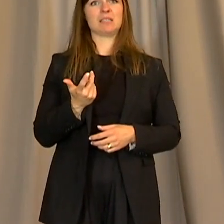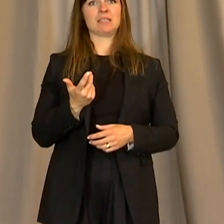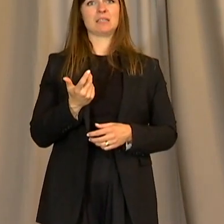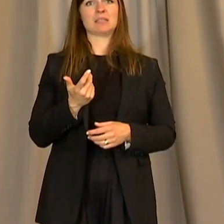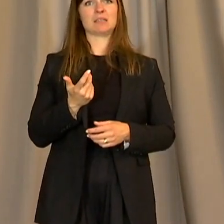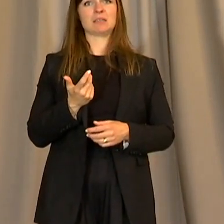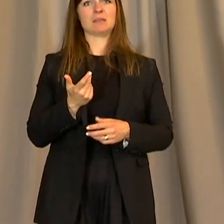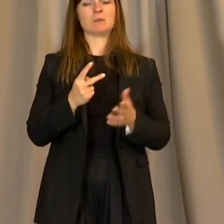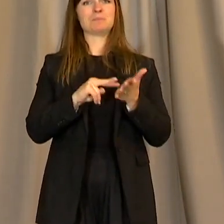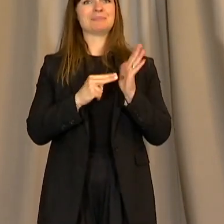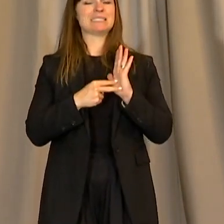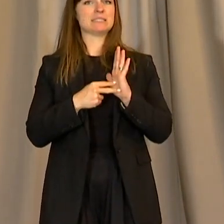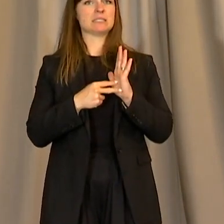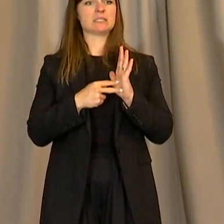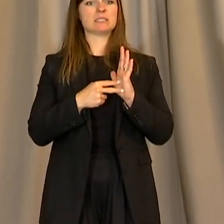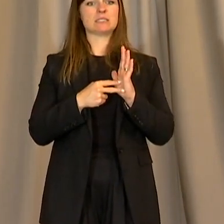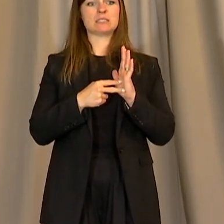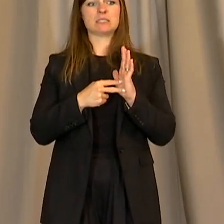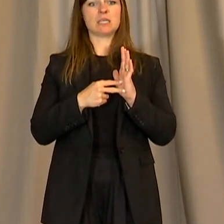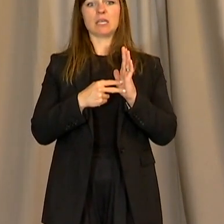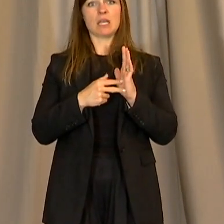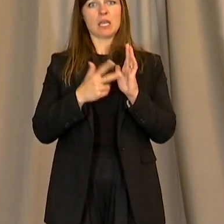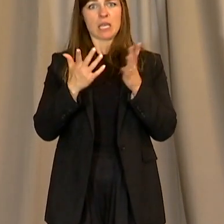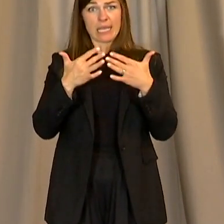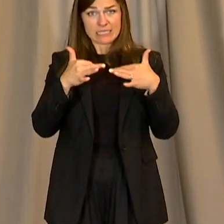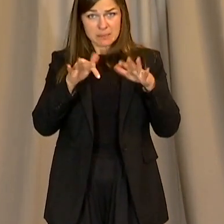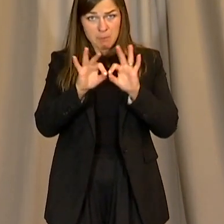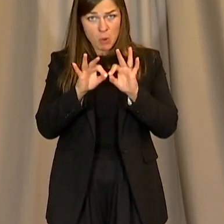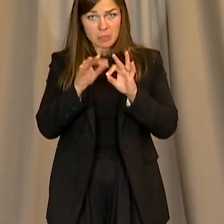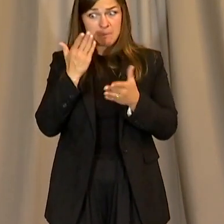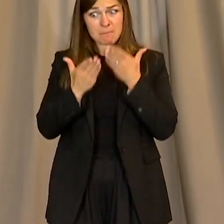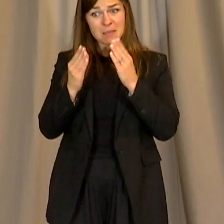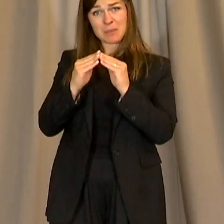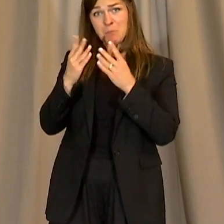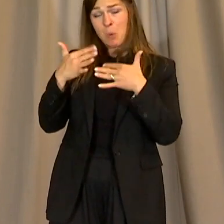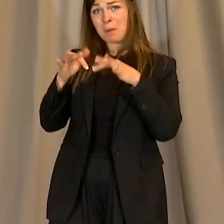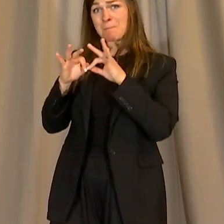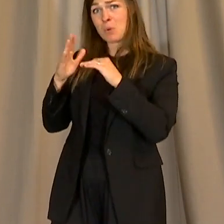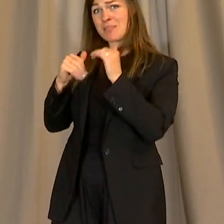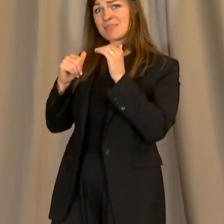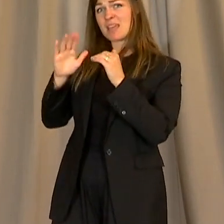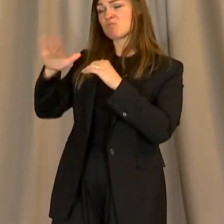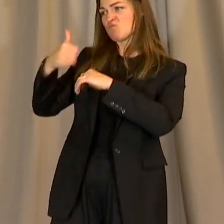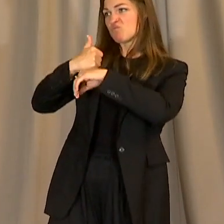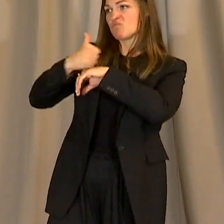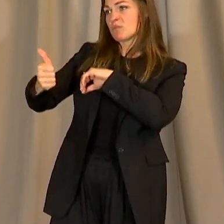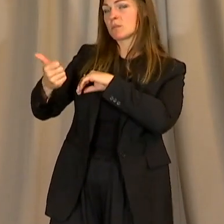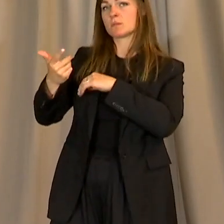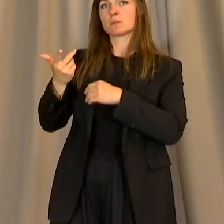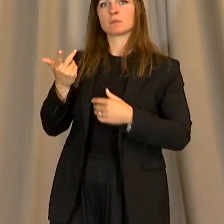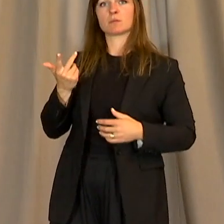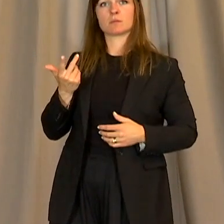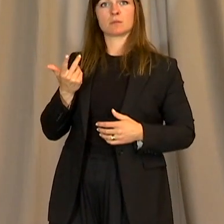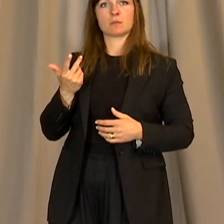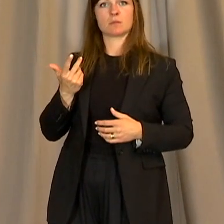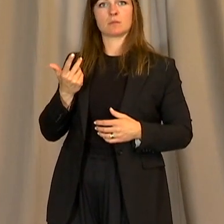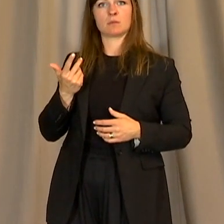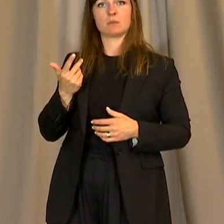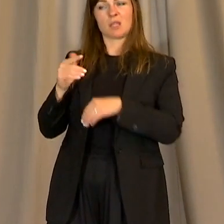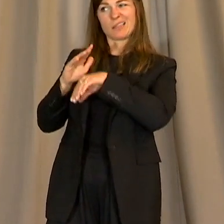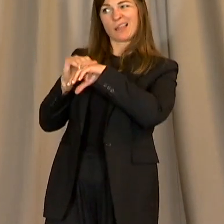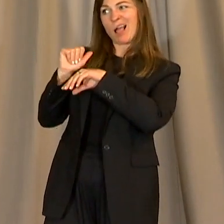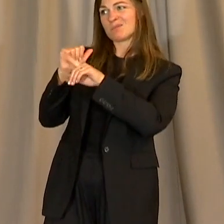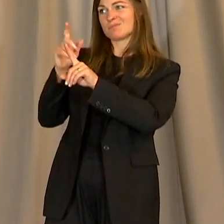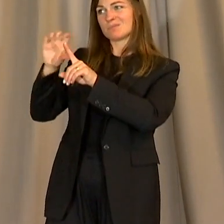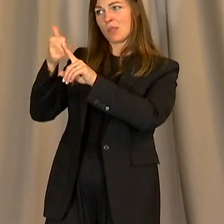to be as important, if not more important, than calling somebody else out. When we look at self, when we